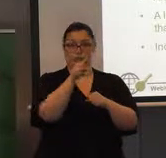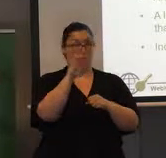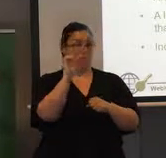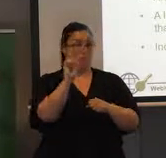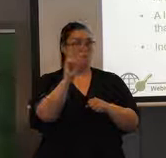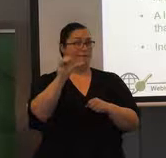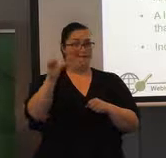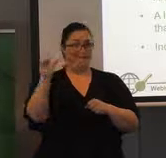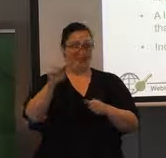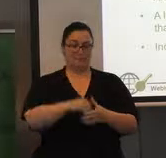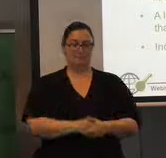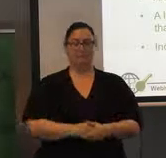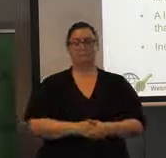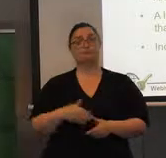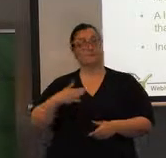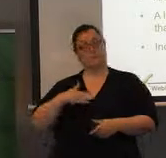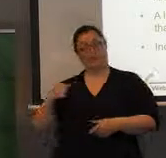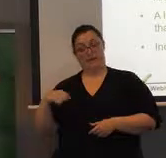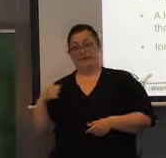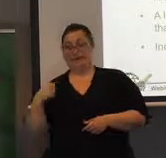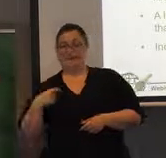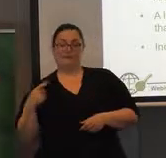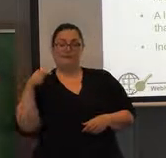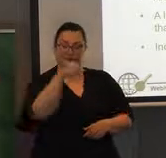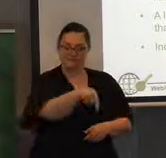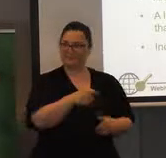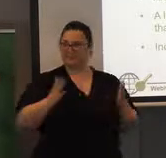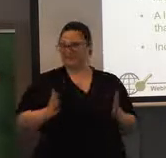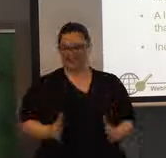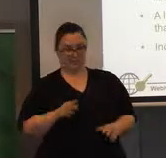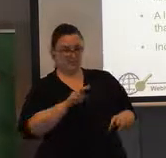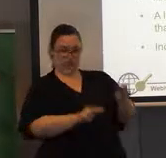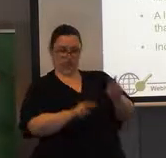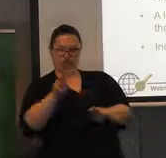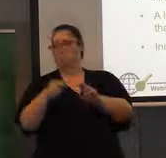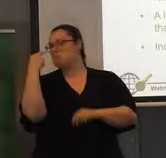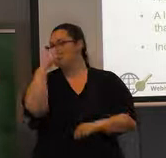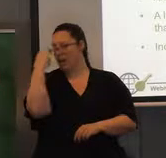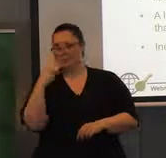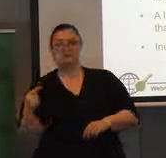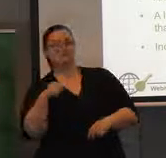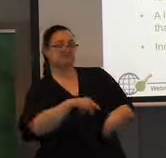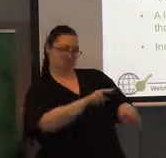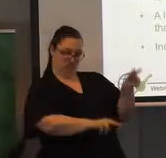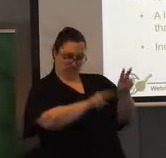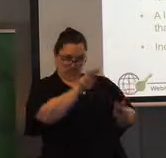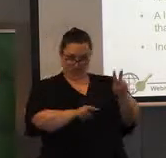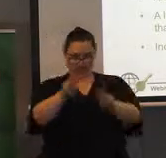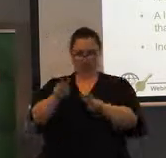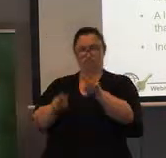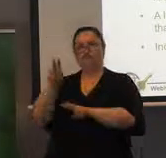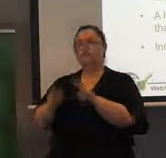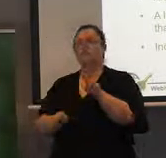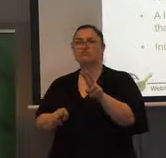AA. And one of my staff members was down there doing some physical auditing for, because she's blind, for their